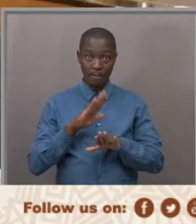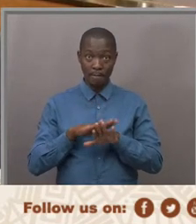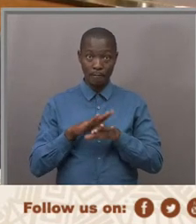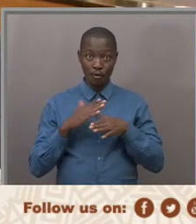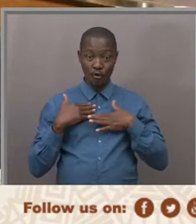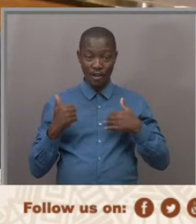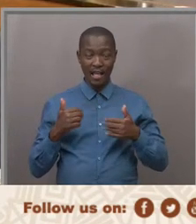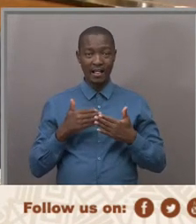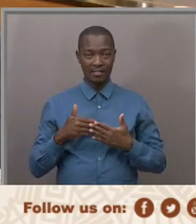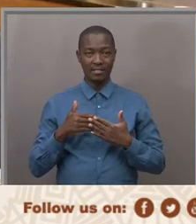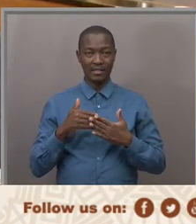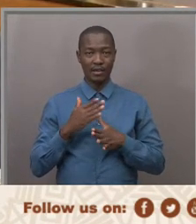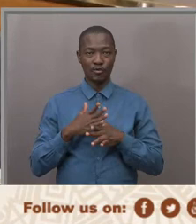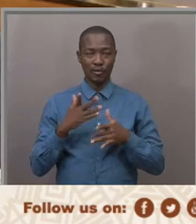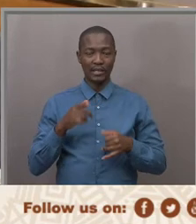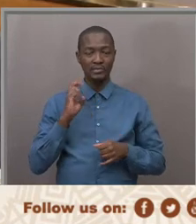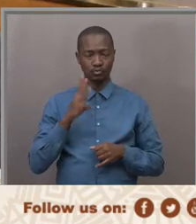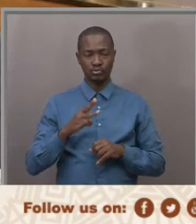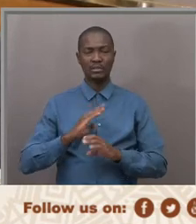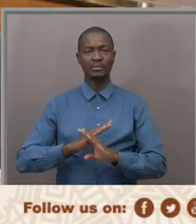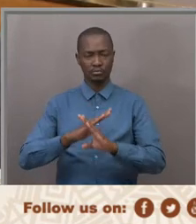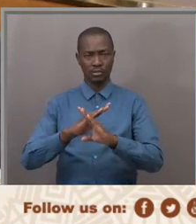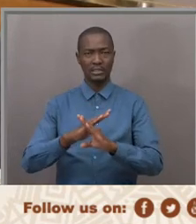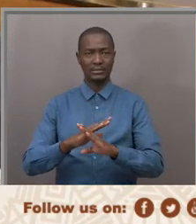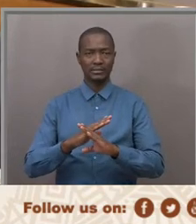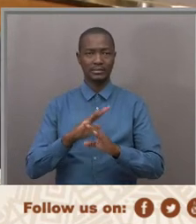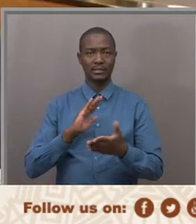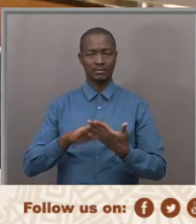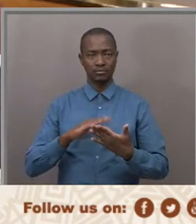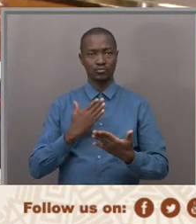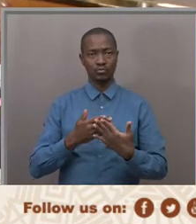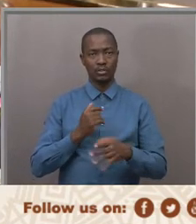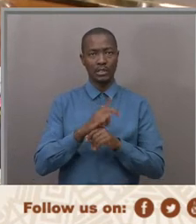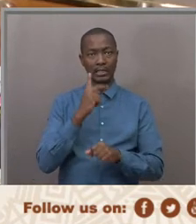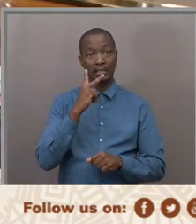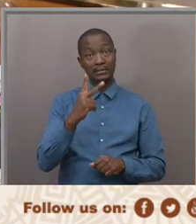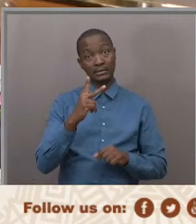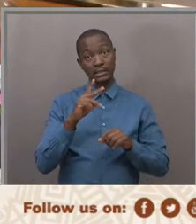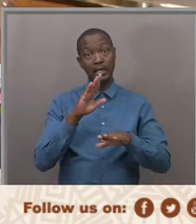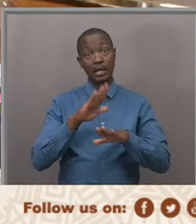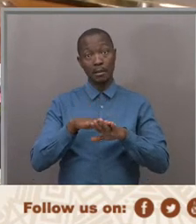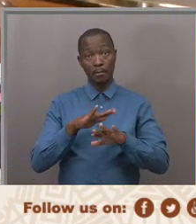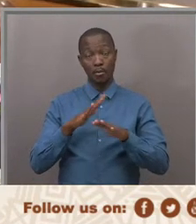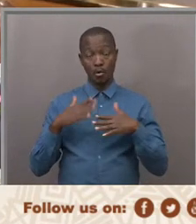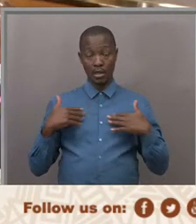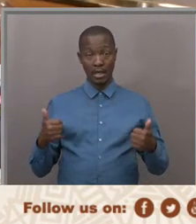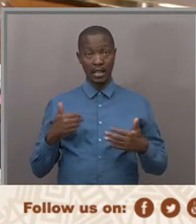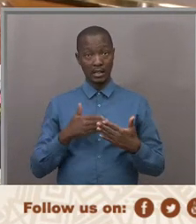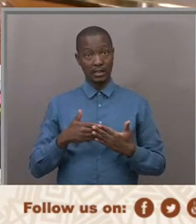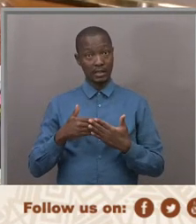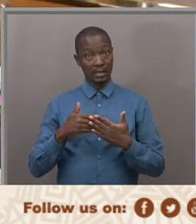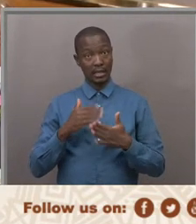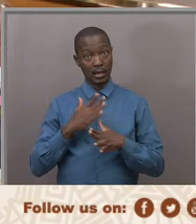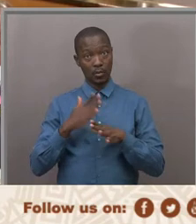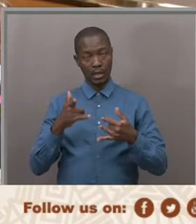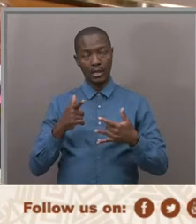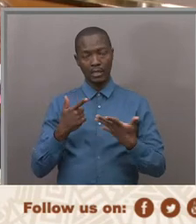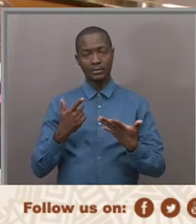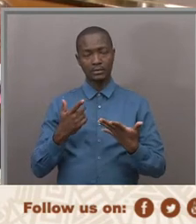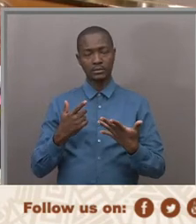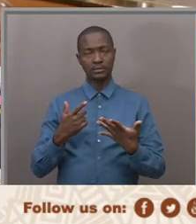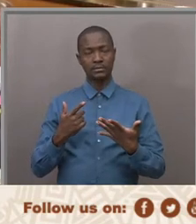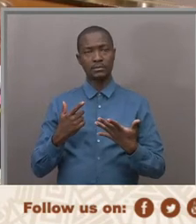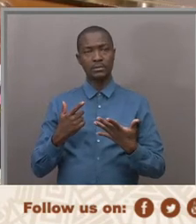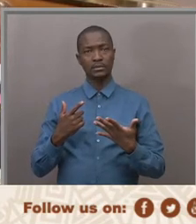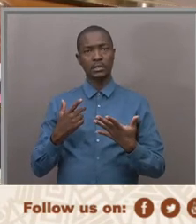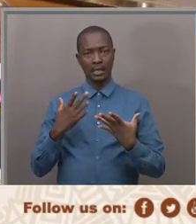workers will be protected, and we can see more healthcare workers are taking vaccines across our province.